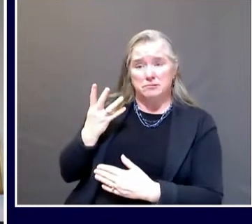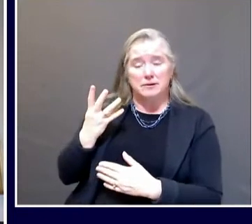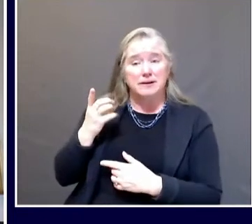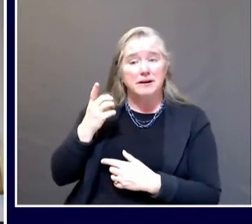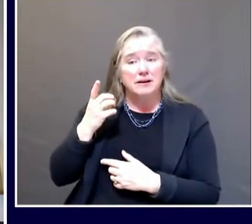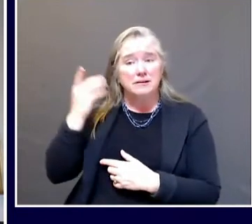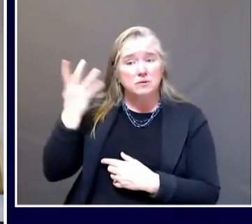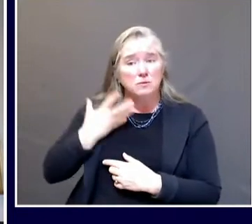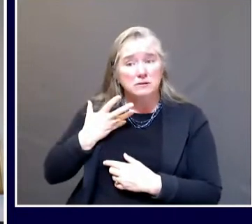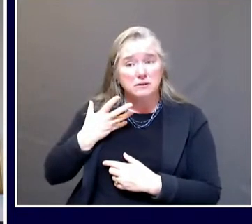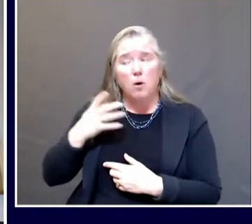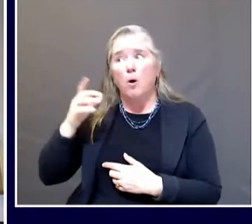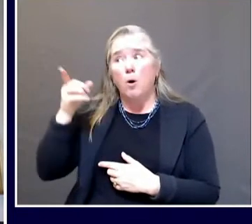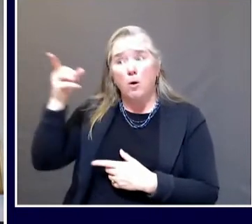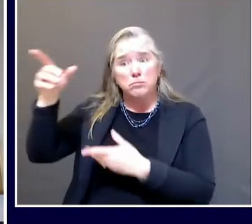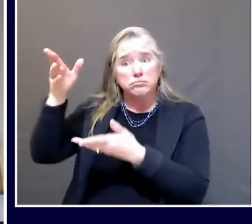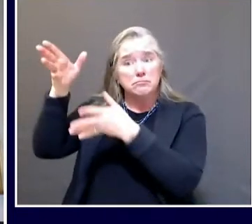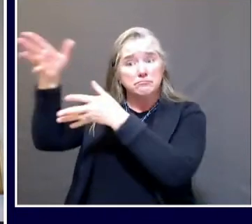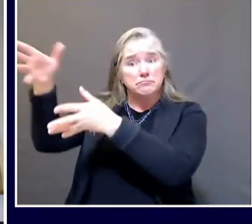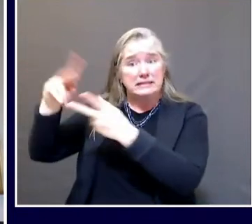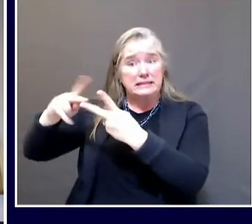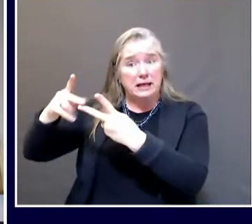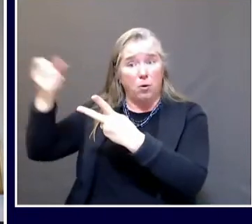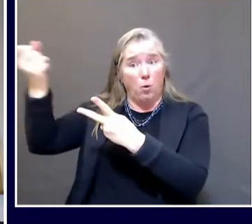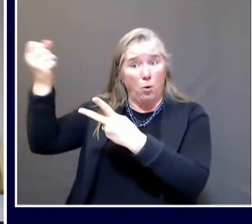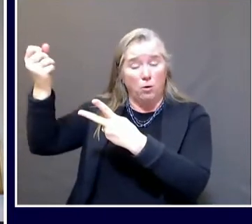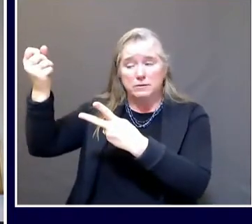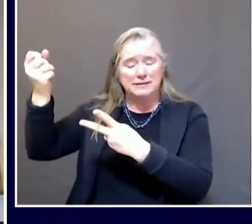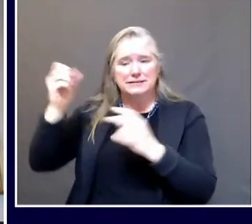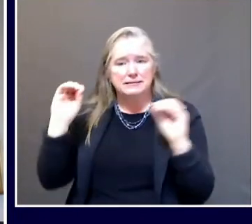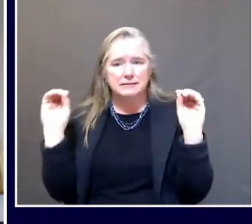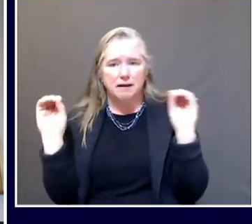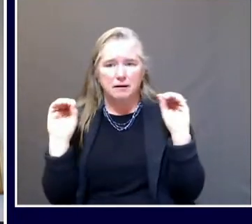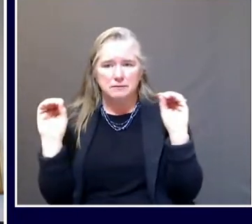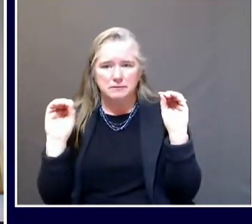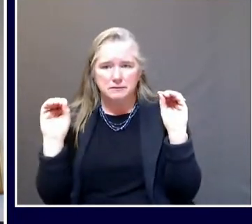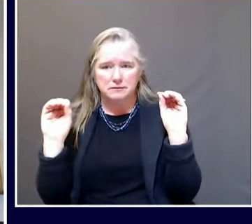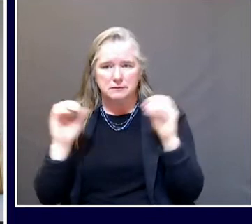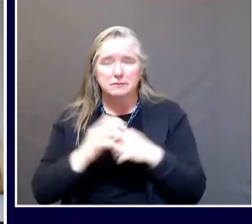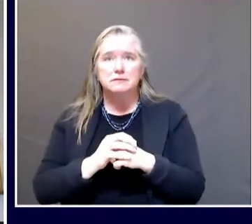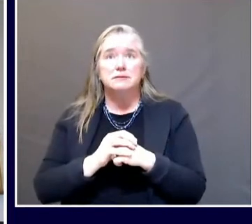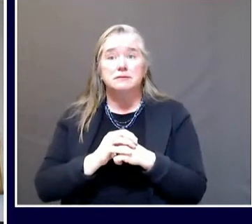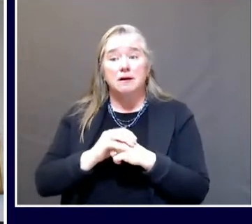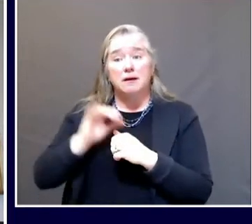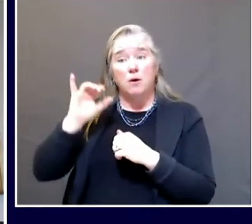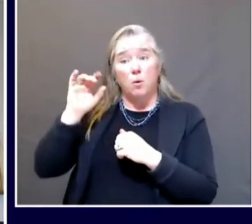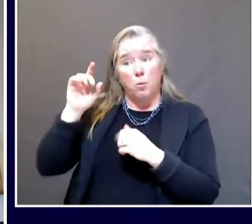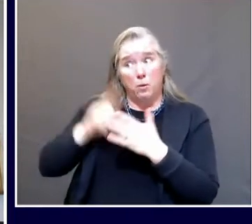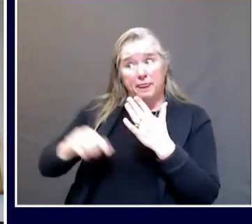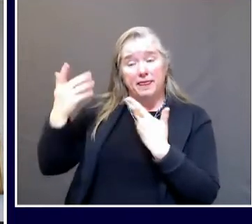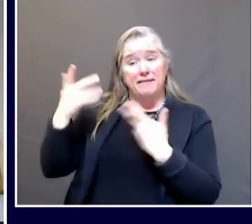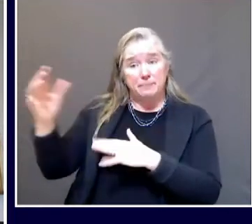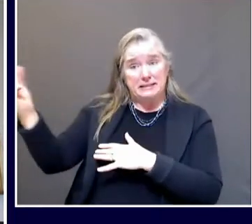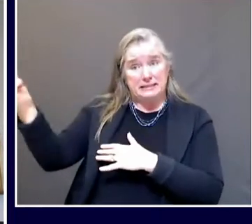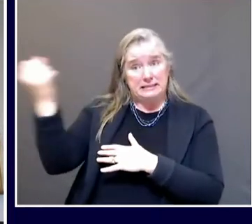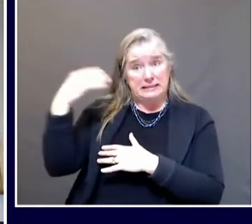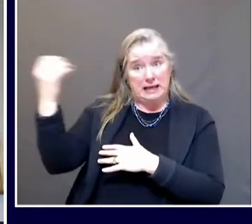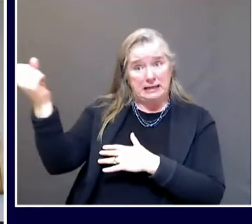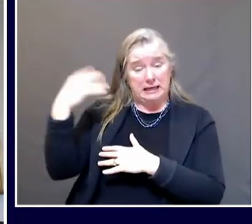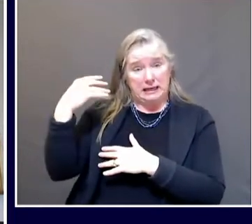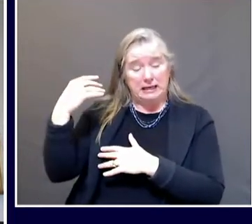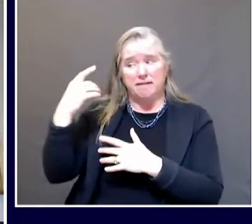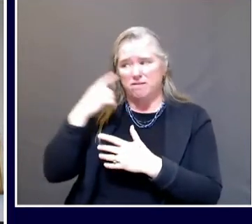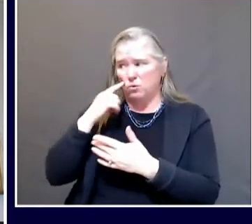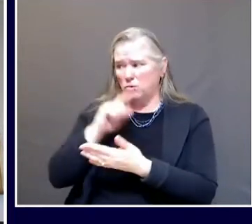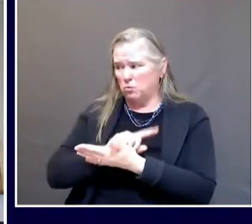the shelves. Instead, the second doses that have been coming into Maine and other states for at least